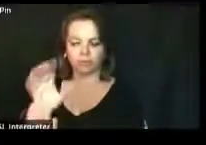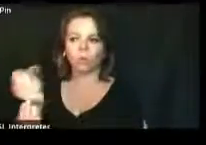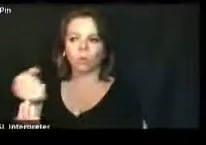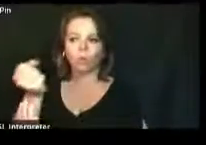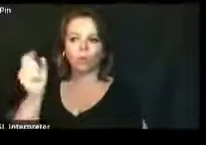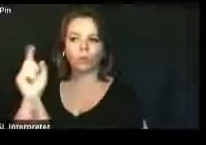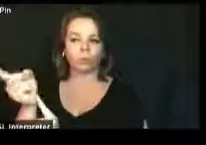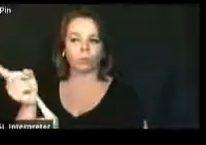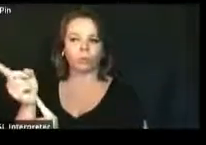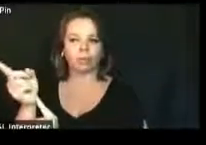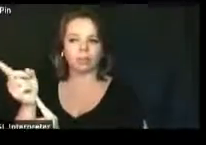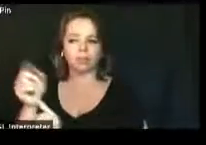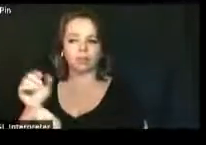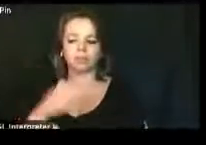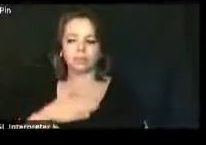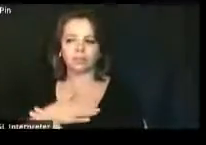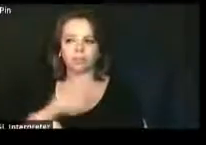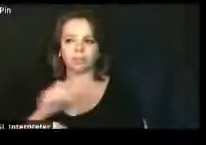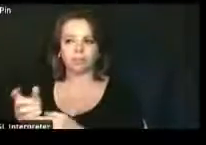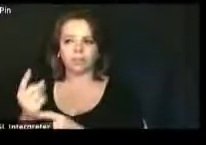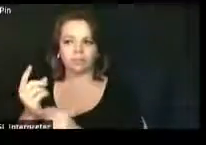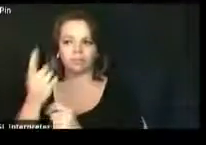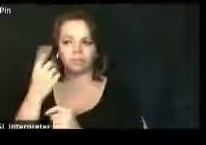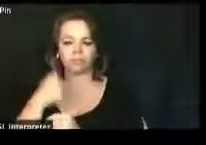momento. Señora, ¿me permite un momento, por favor?